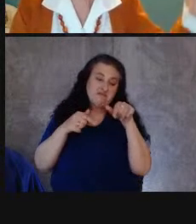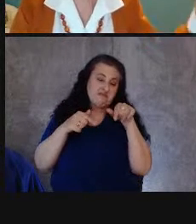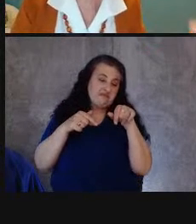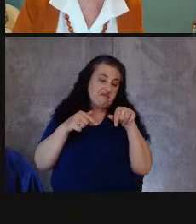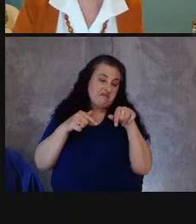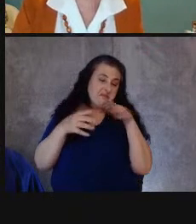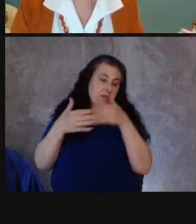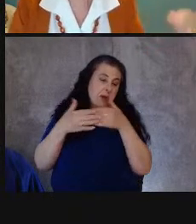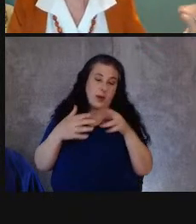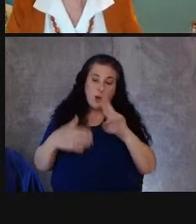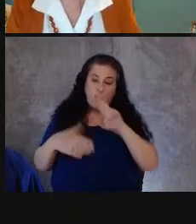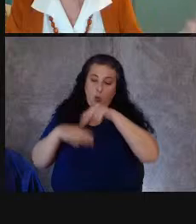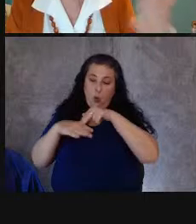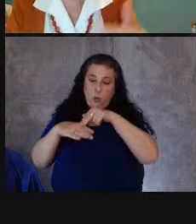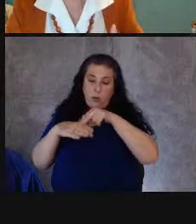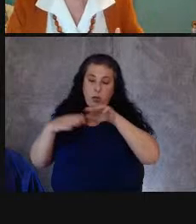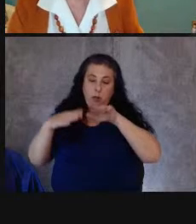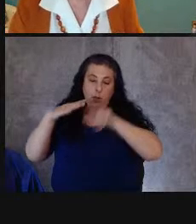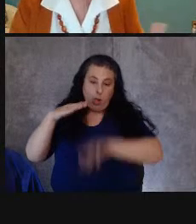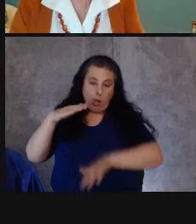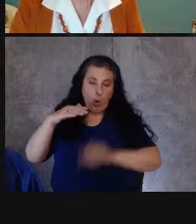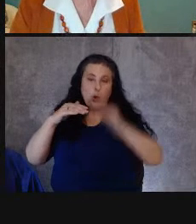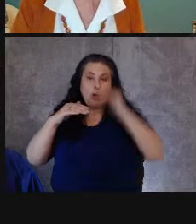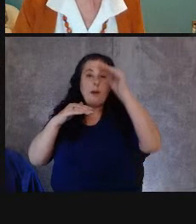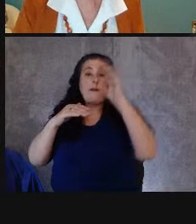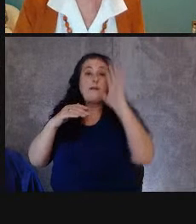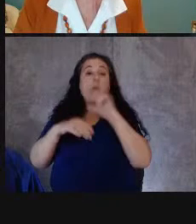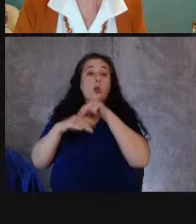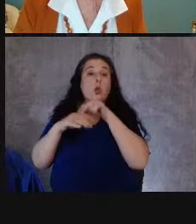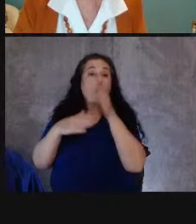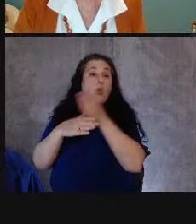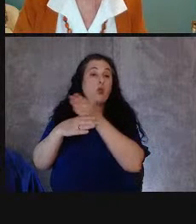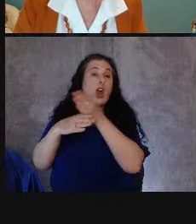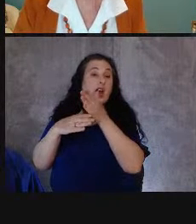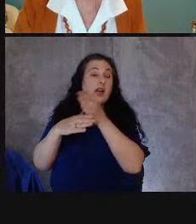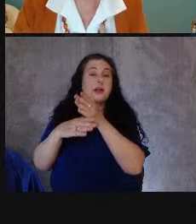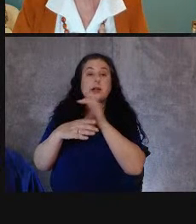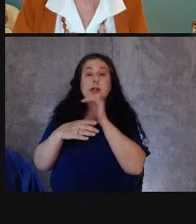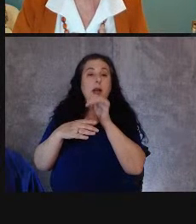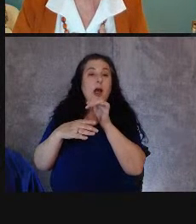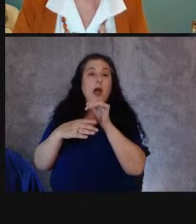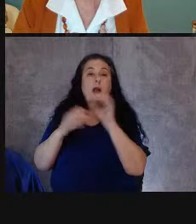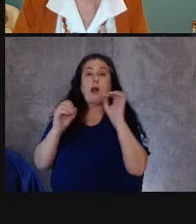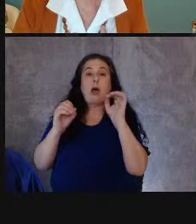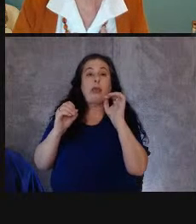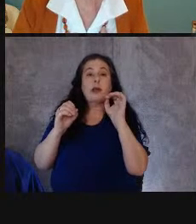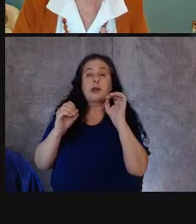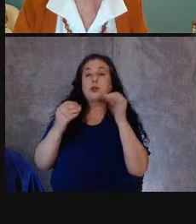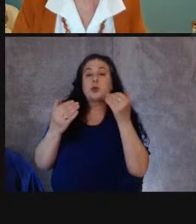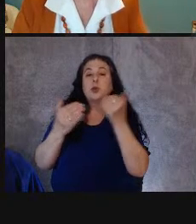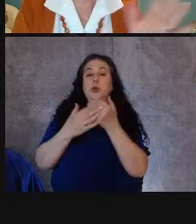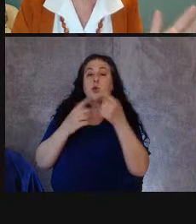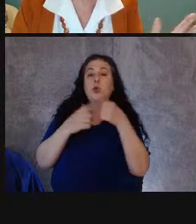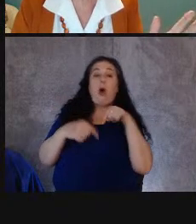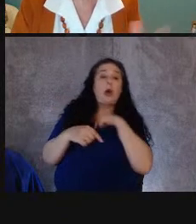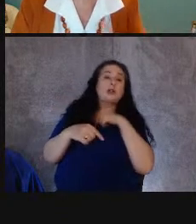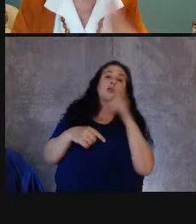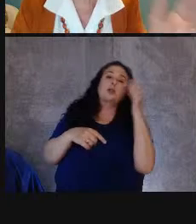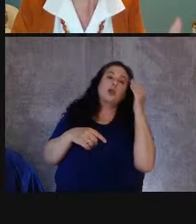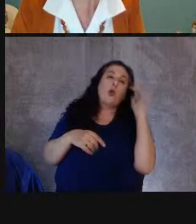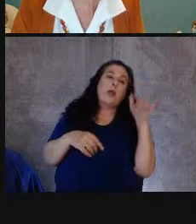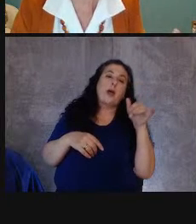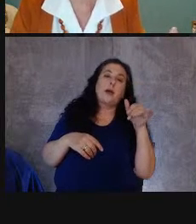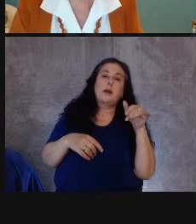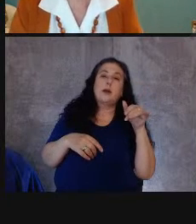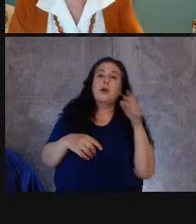normal range or could fall considerably below or above. Again, that's not anything that we're not familiar with at all. That